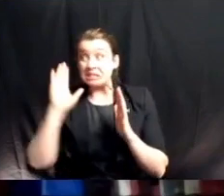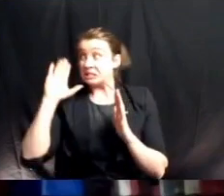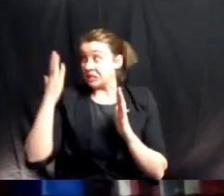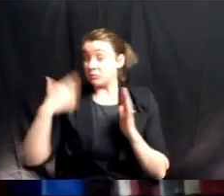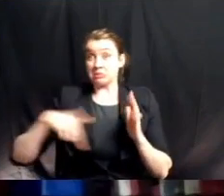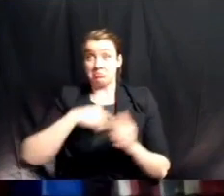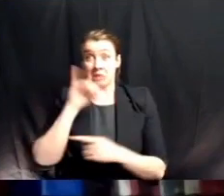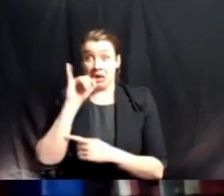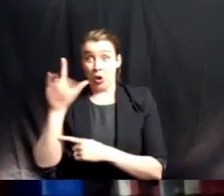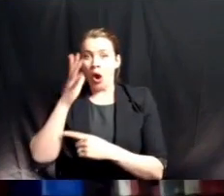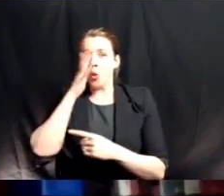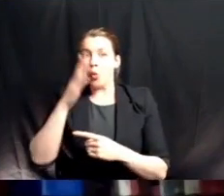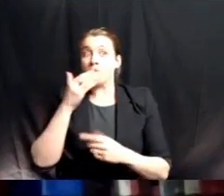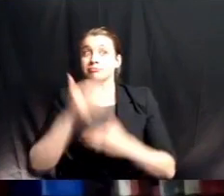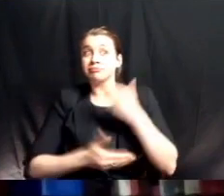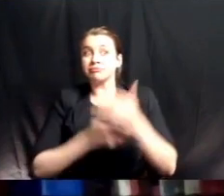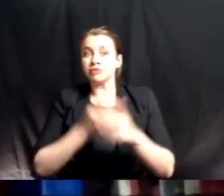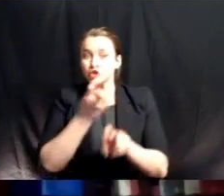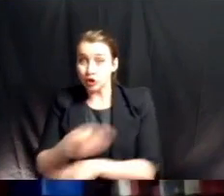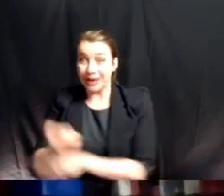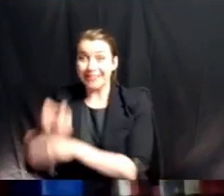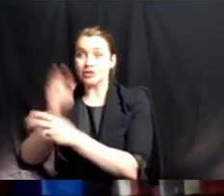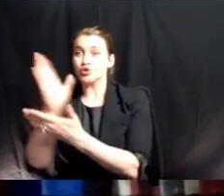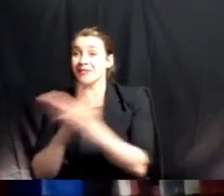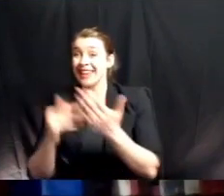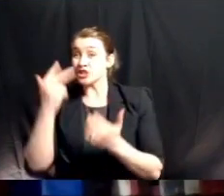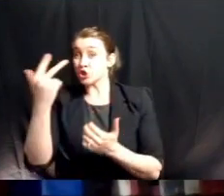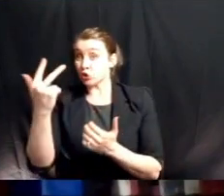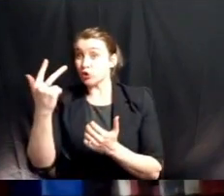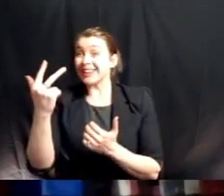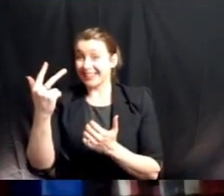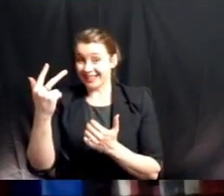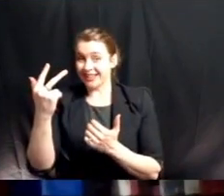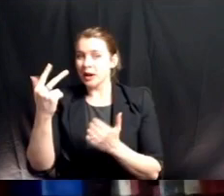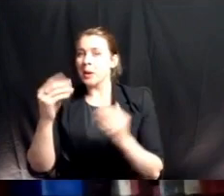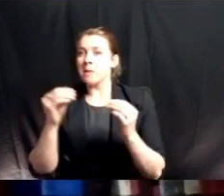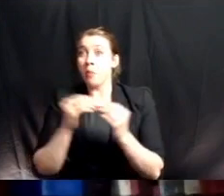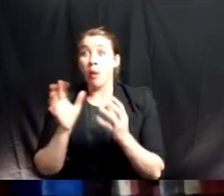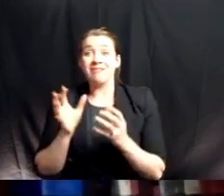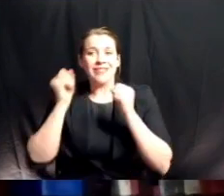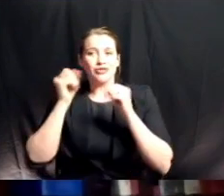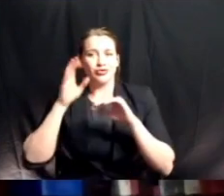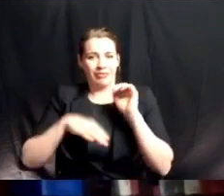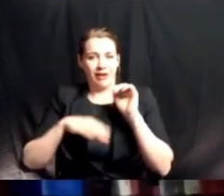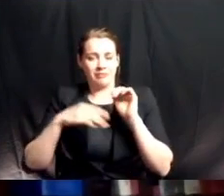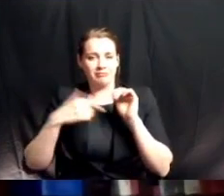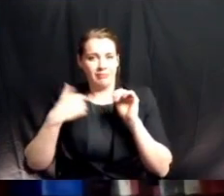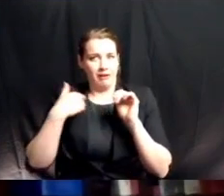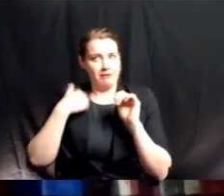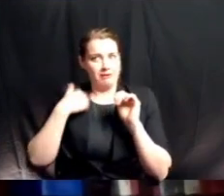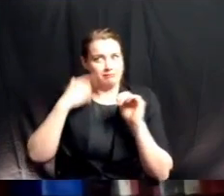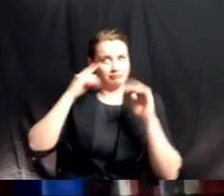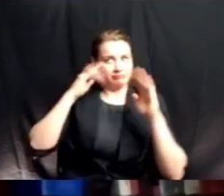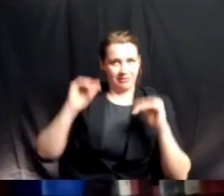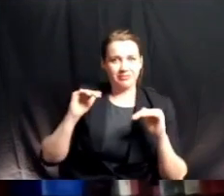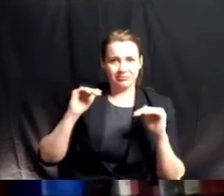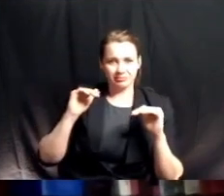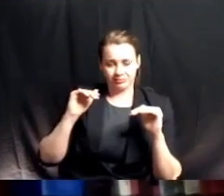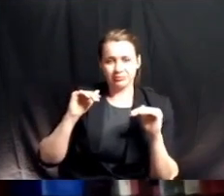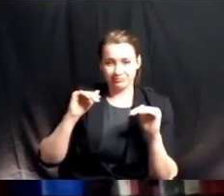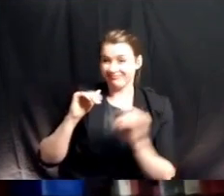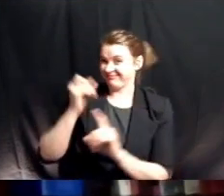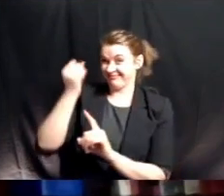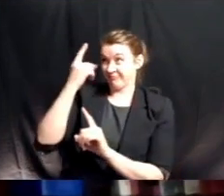3 in a shorter period of time under the metrics that I put forward and not under the metrics that the White House put